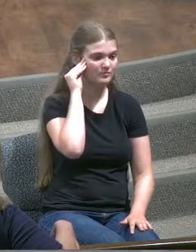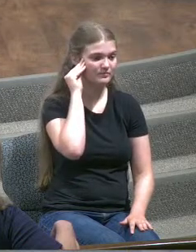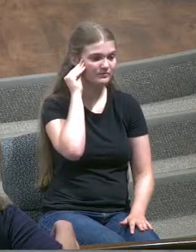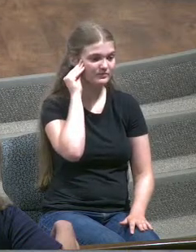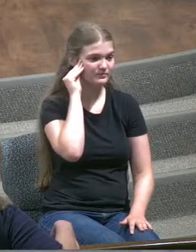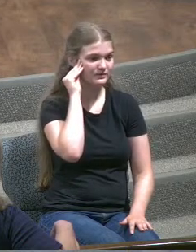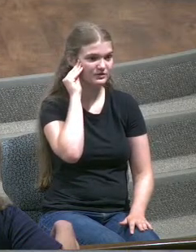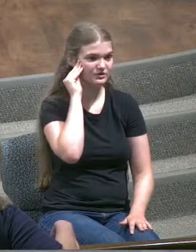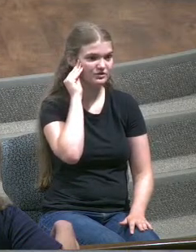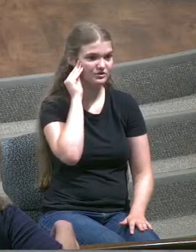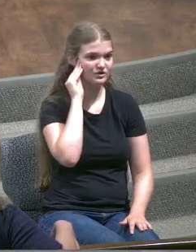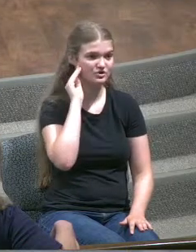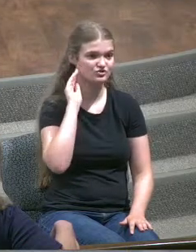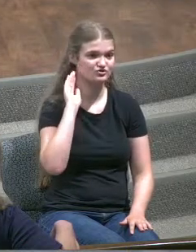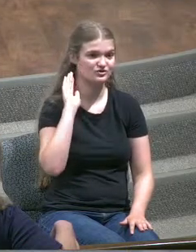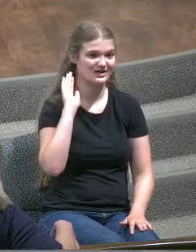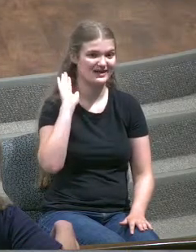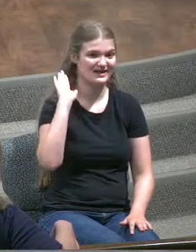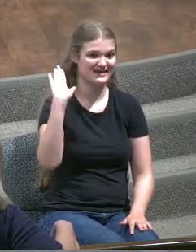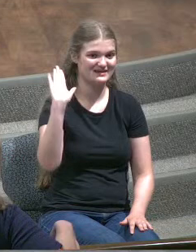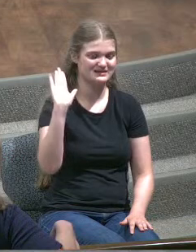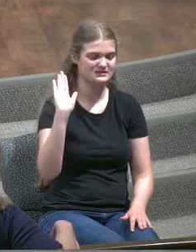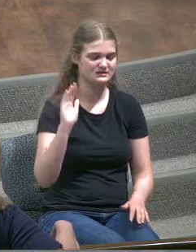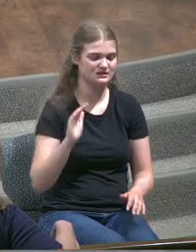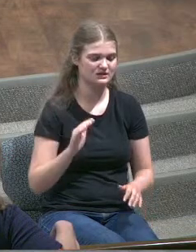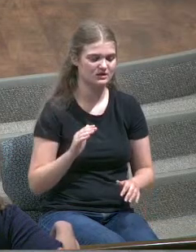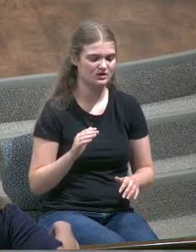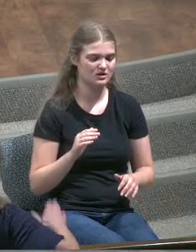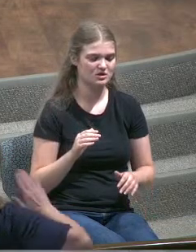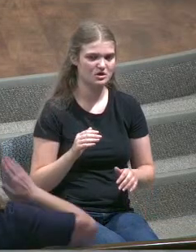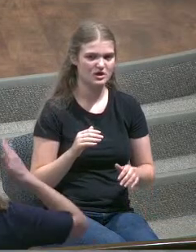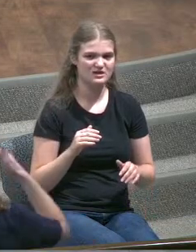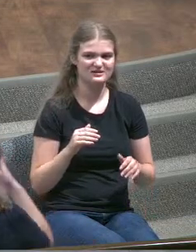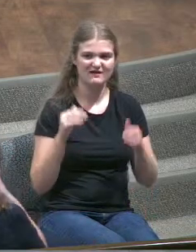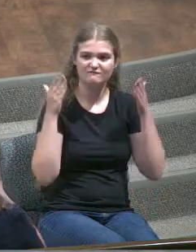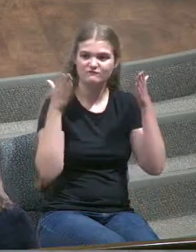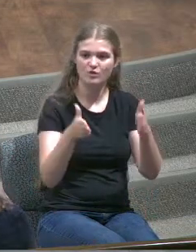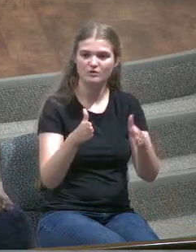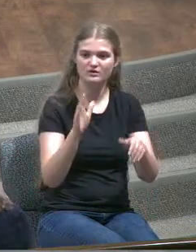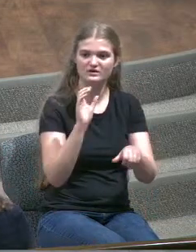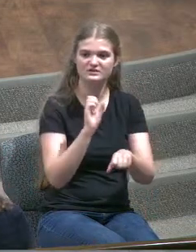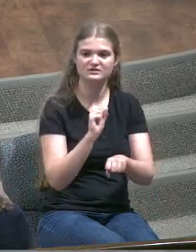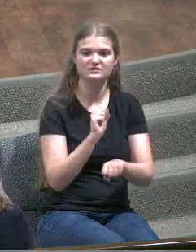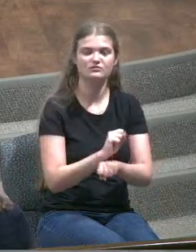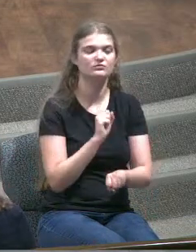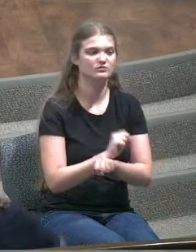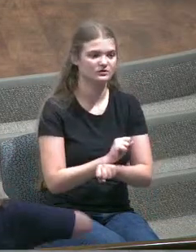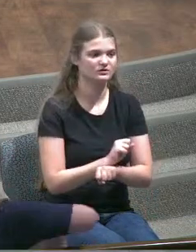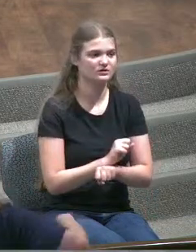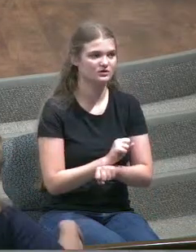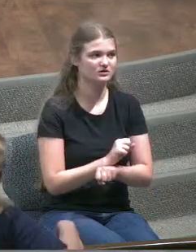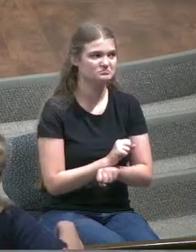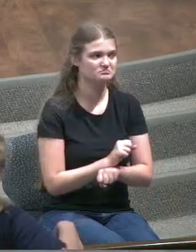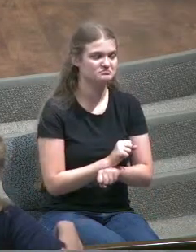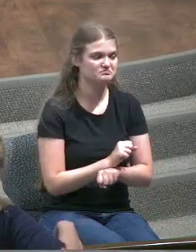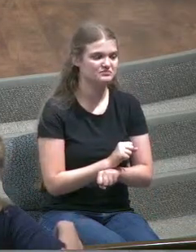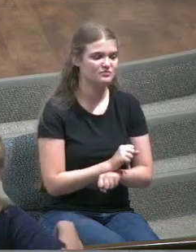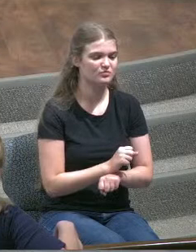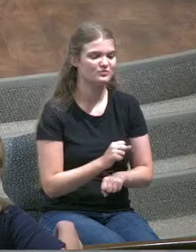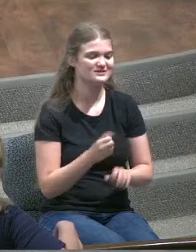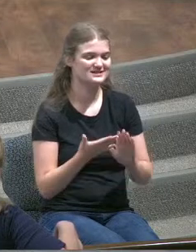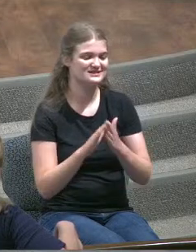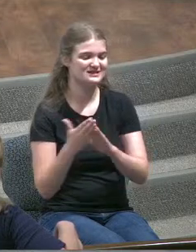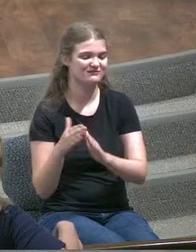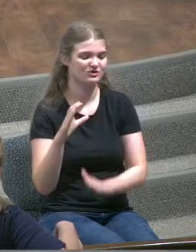his base of operations for his ministry, which most of it occurred in the region of Galilee, was the city